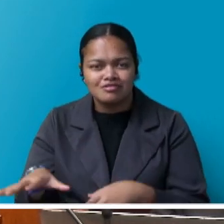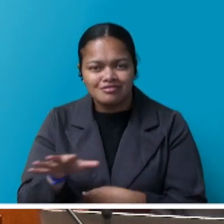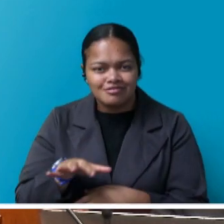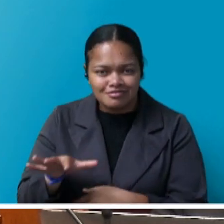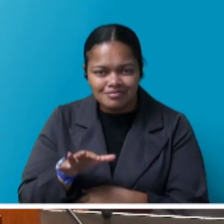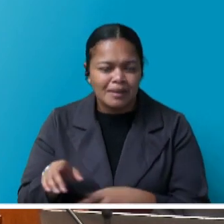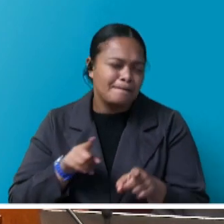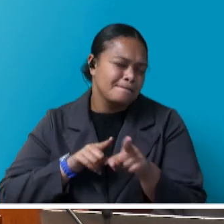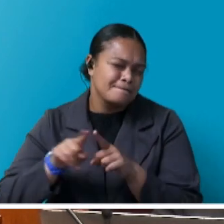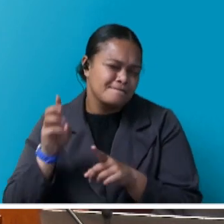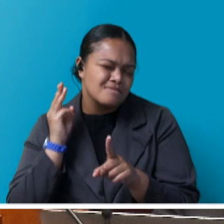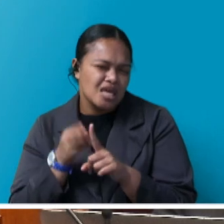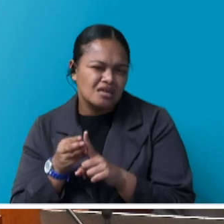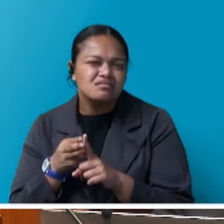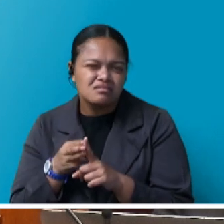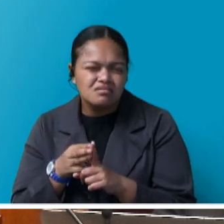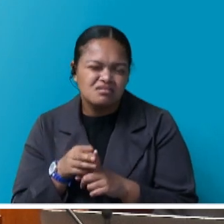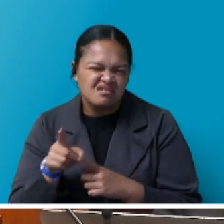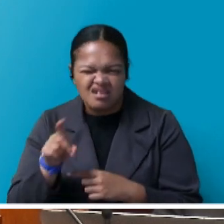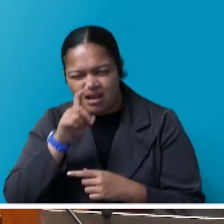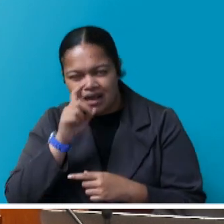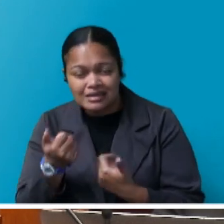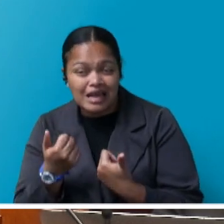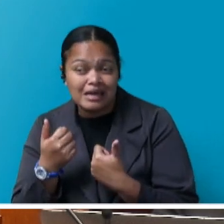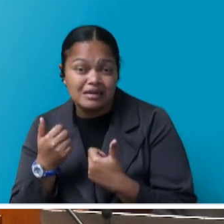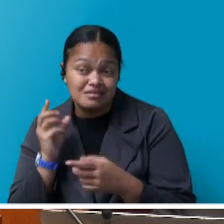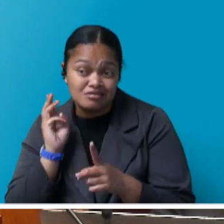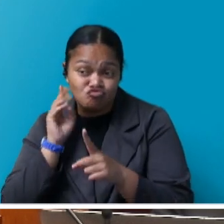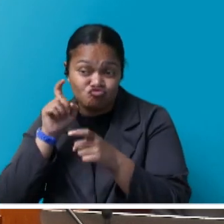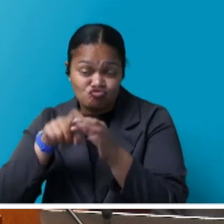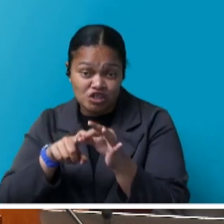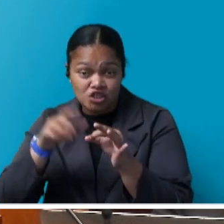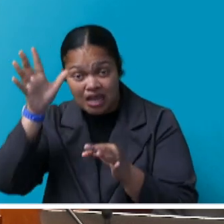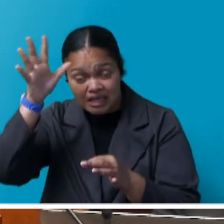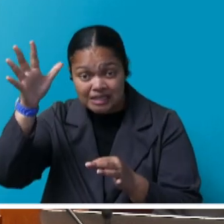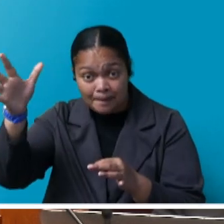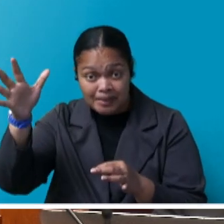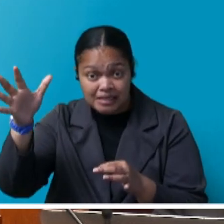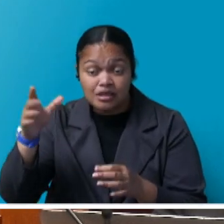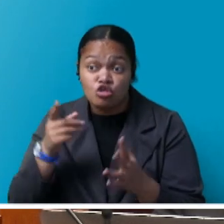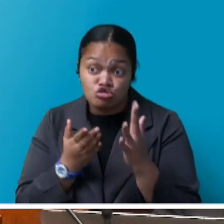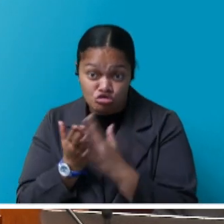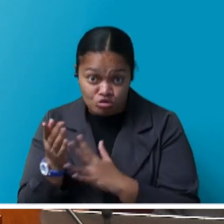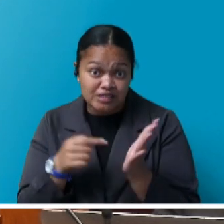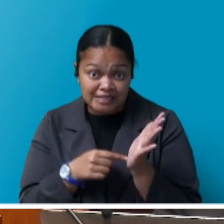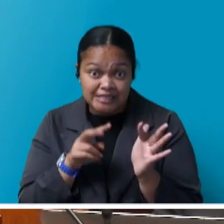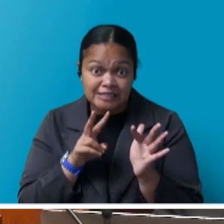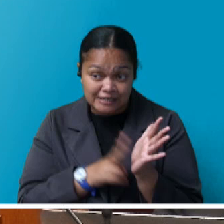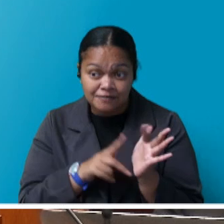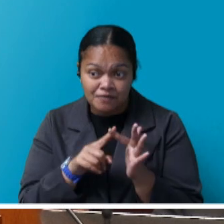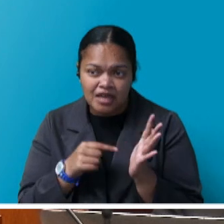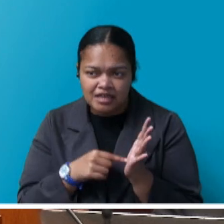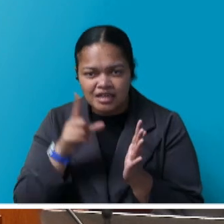of our rural and maritime students may not be able to pursue the common academic qualification pathways, but through TVET, they can acquire the